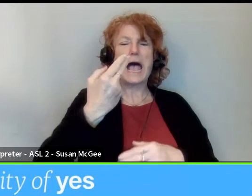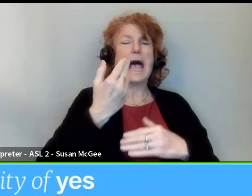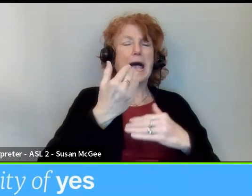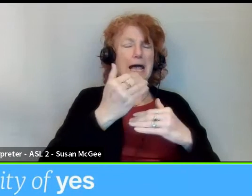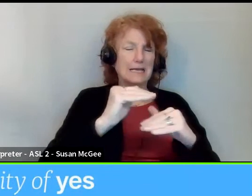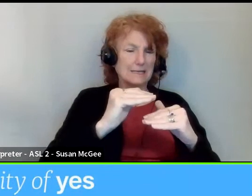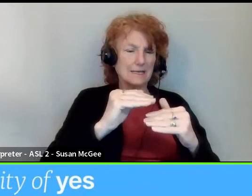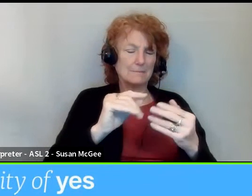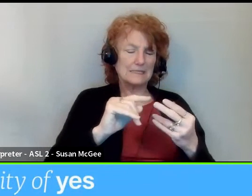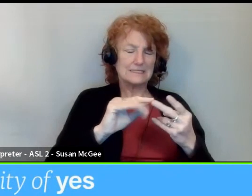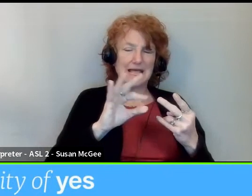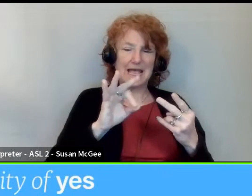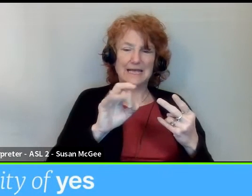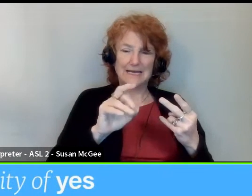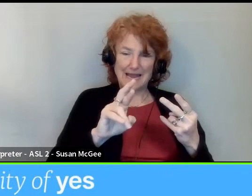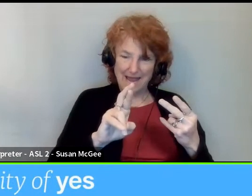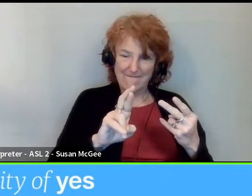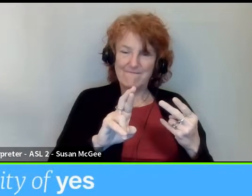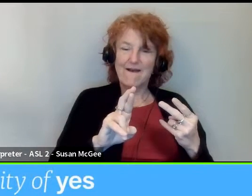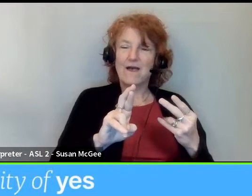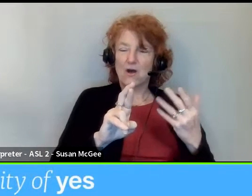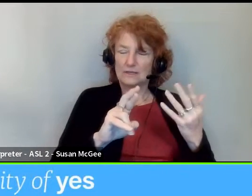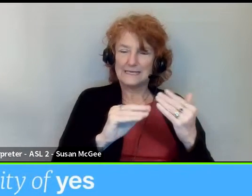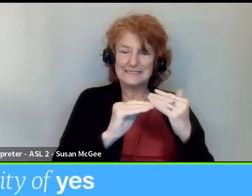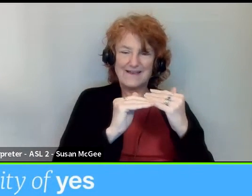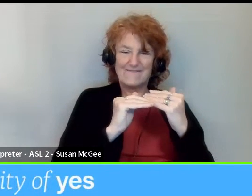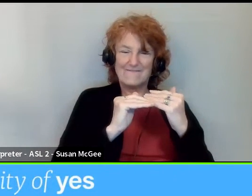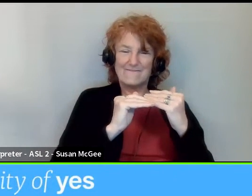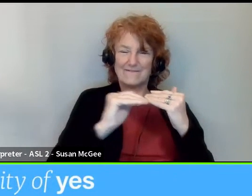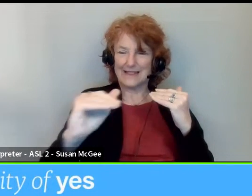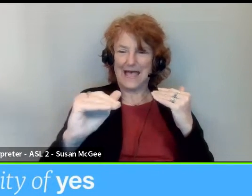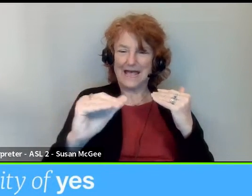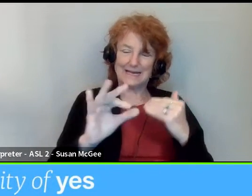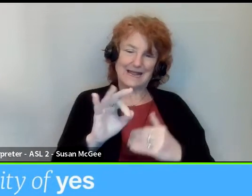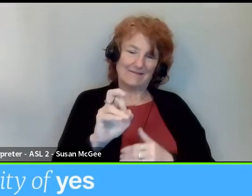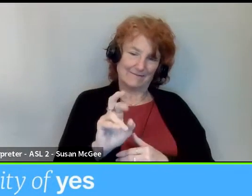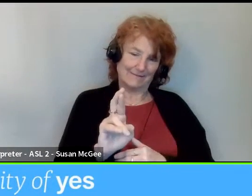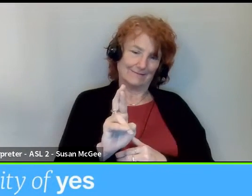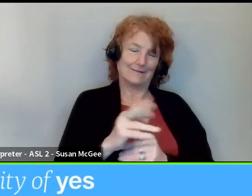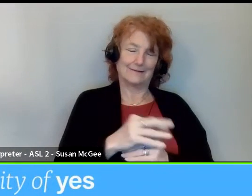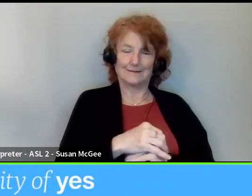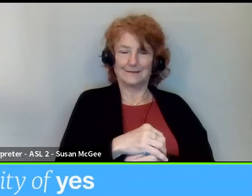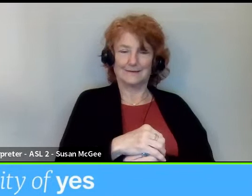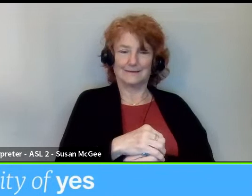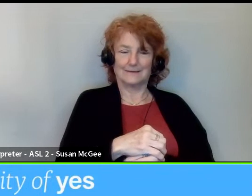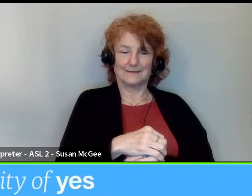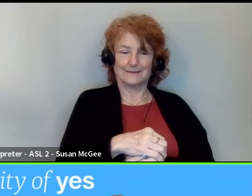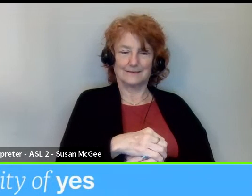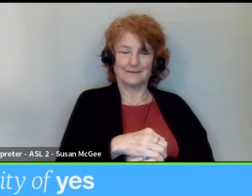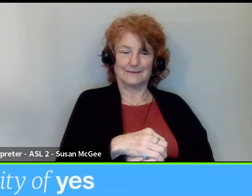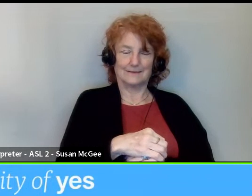like flat FARs, not height factor calculations, for those that are familiar with those.